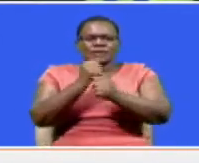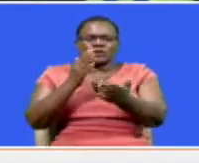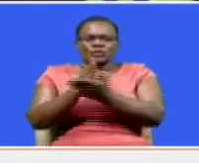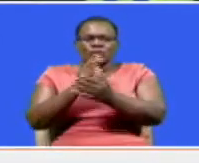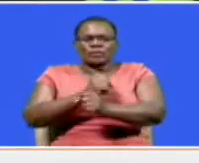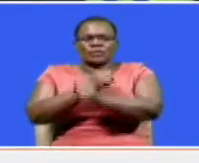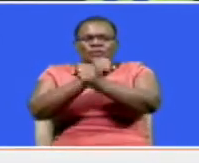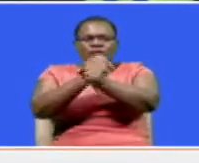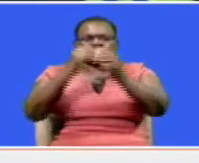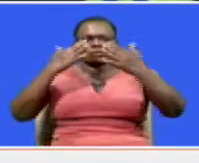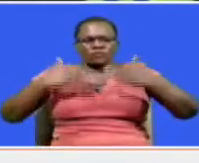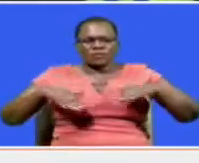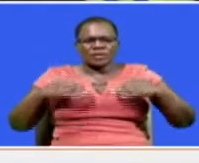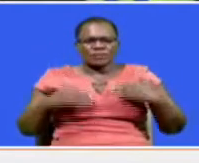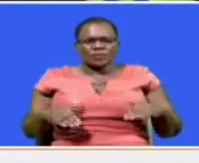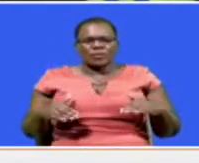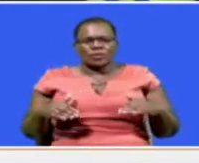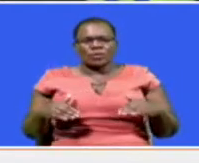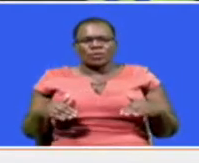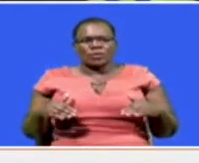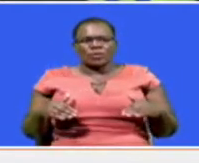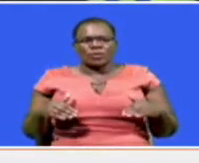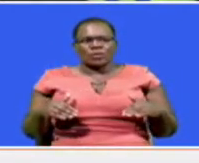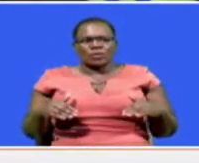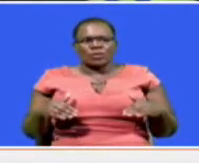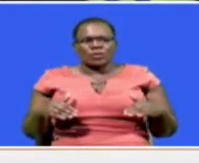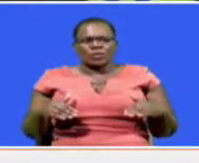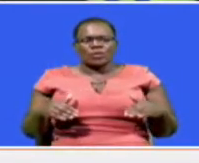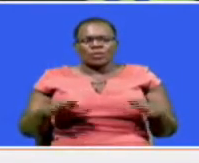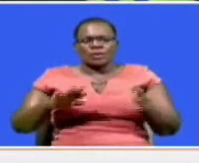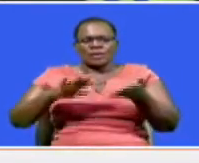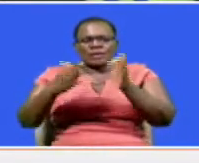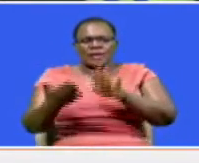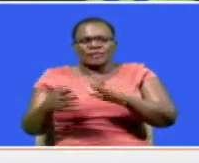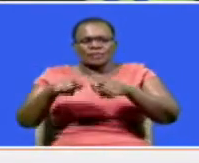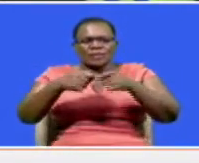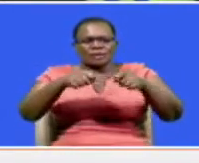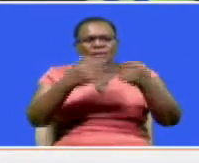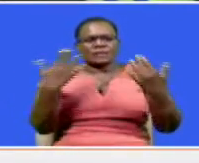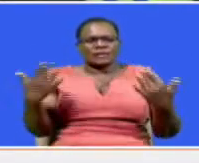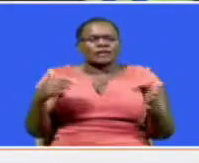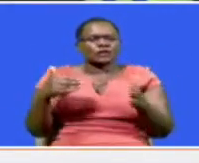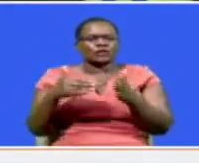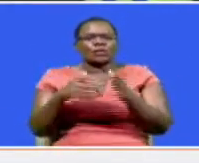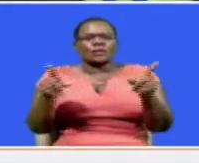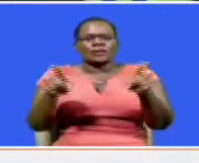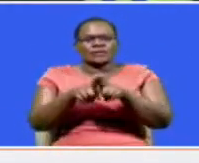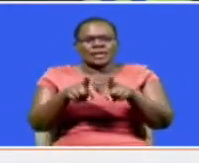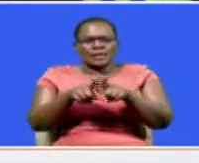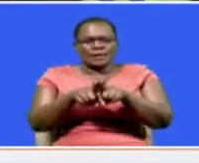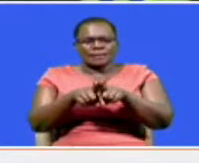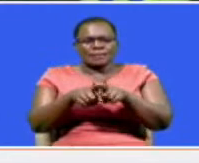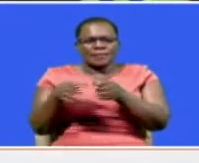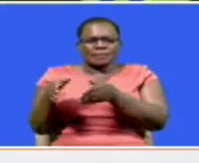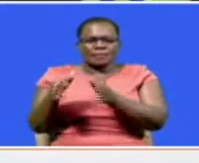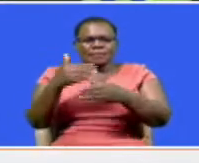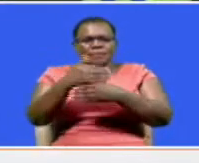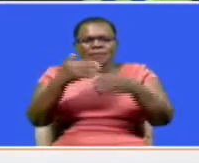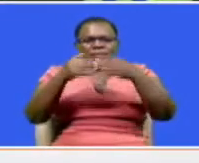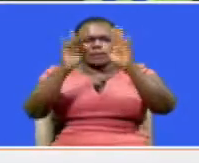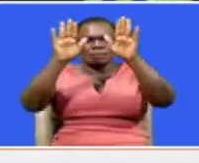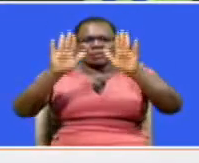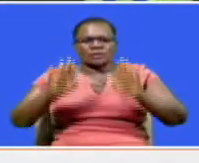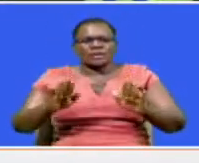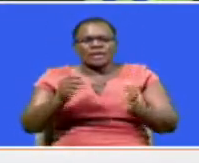protection of civilians, stops loss of life, destruction of property and critical infrastructure, and enables